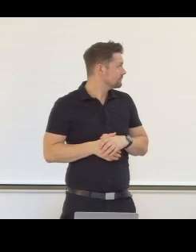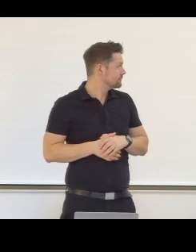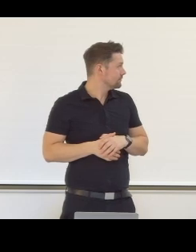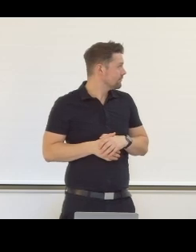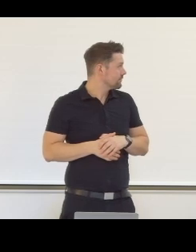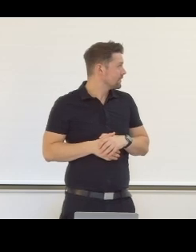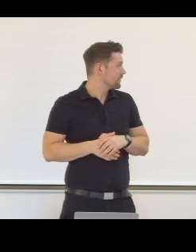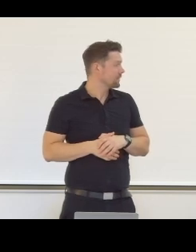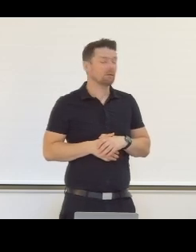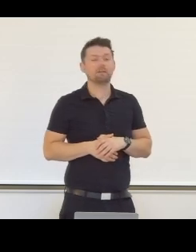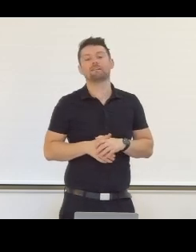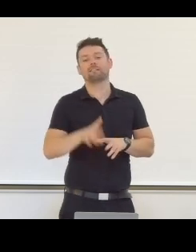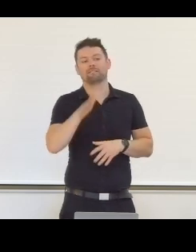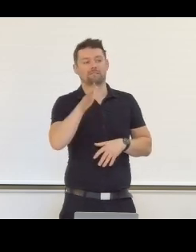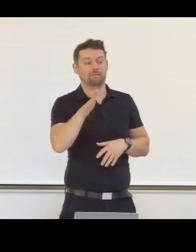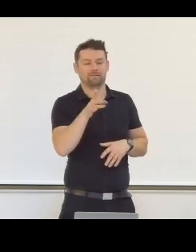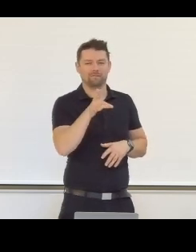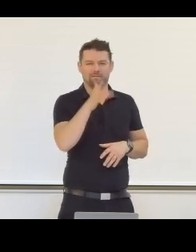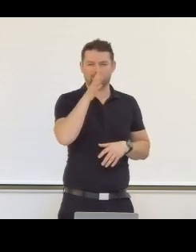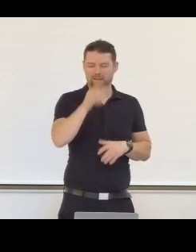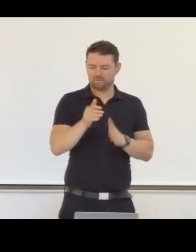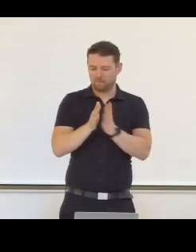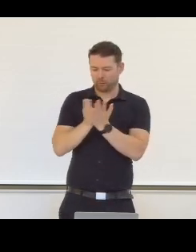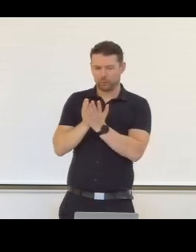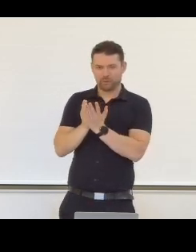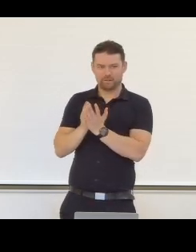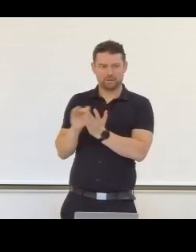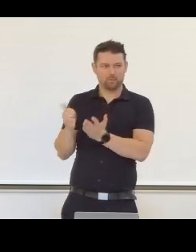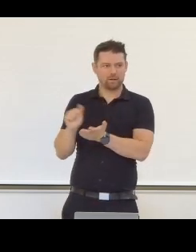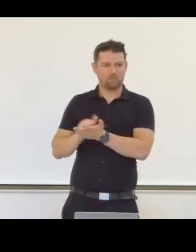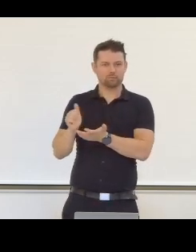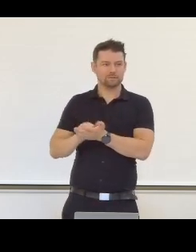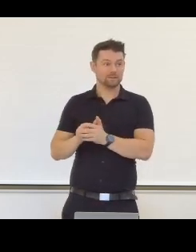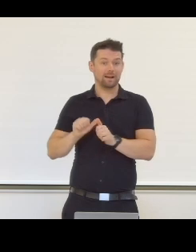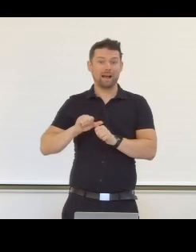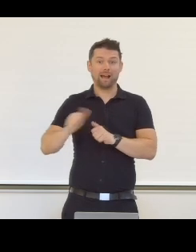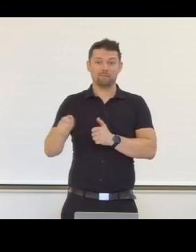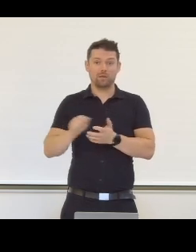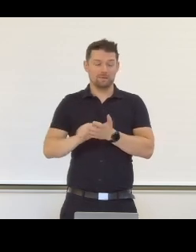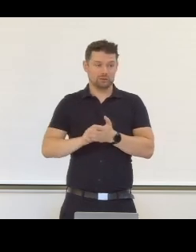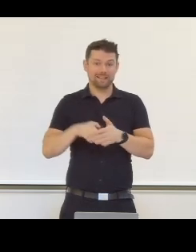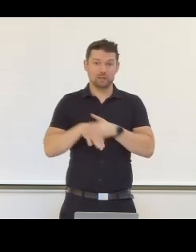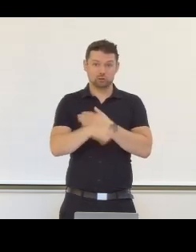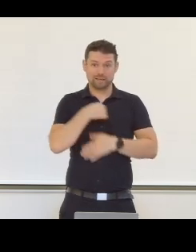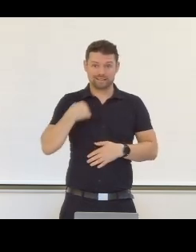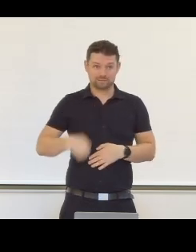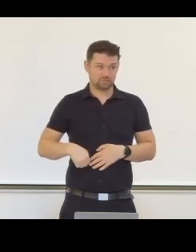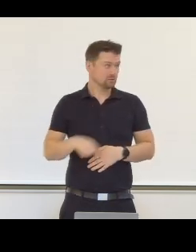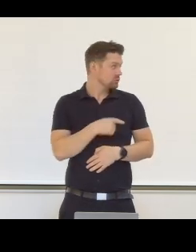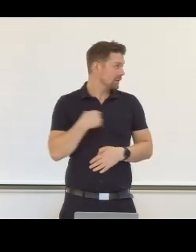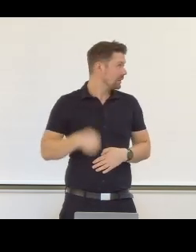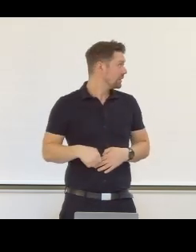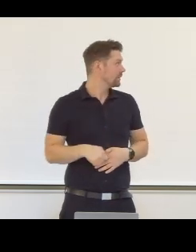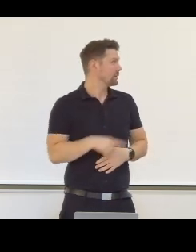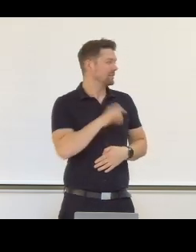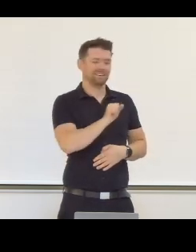Fun fact, there was a book that was printed after the mission in Chinese in China with his blog